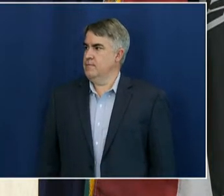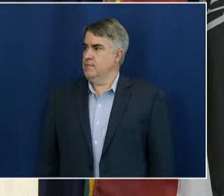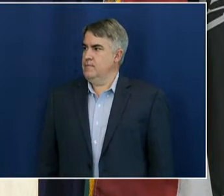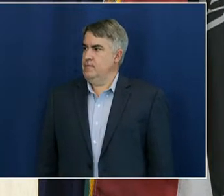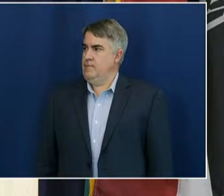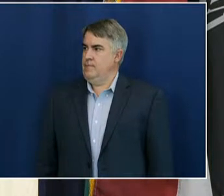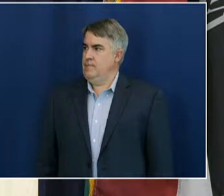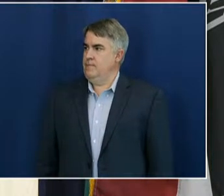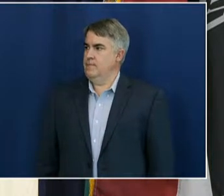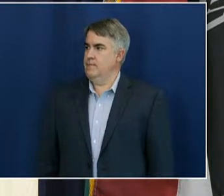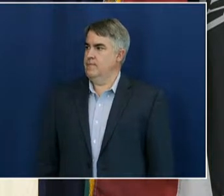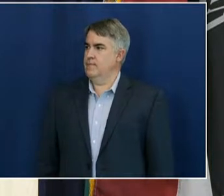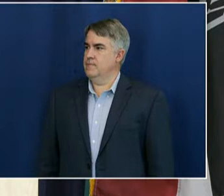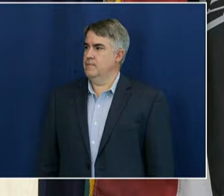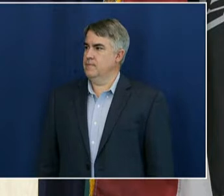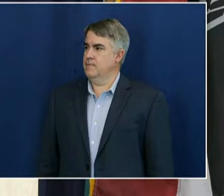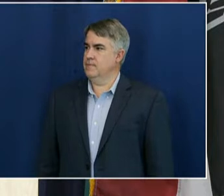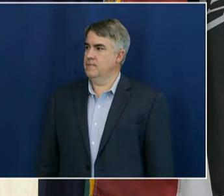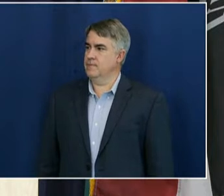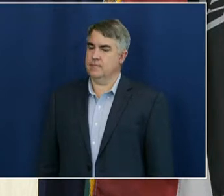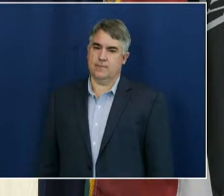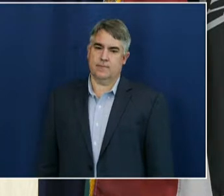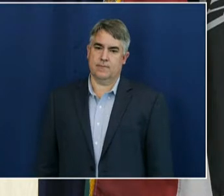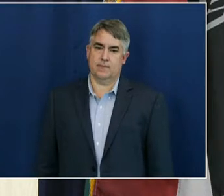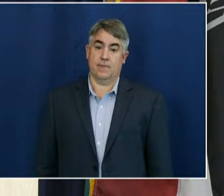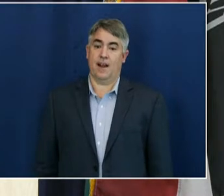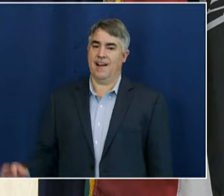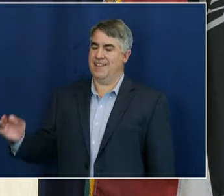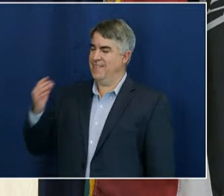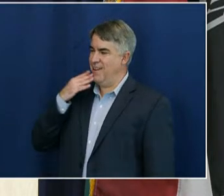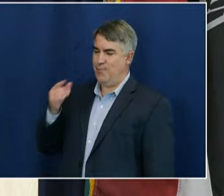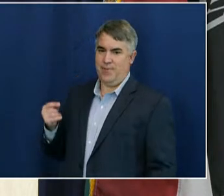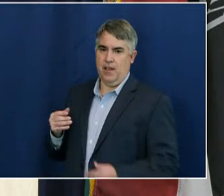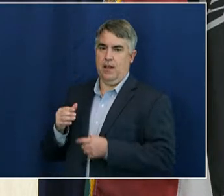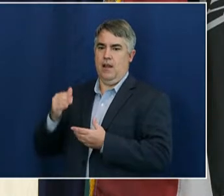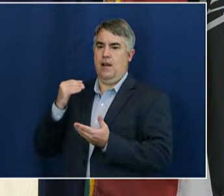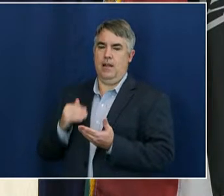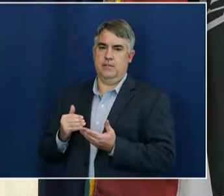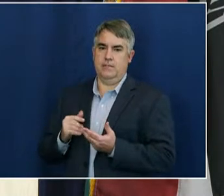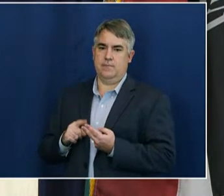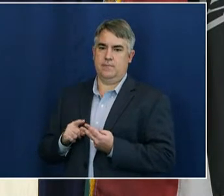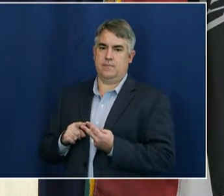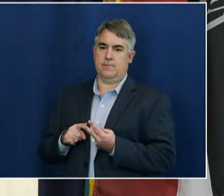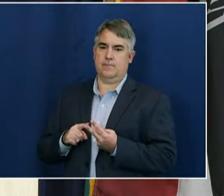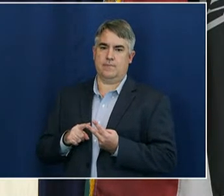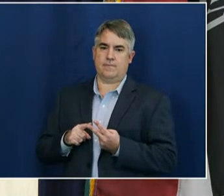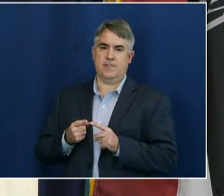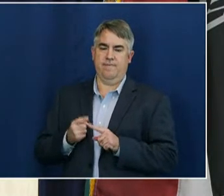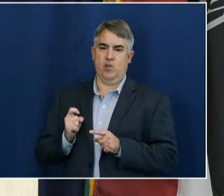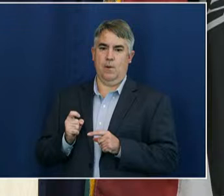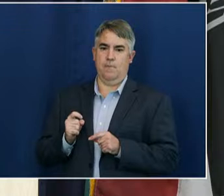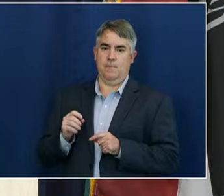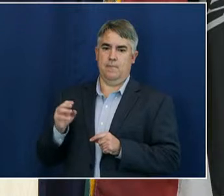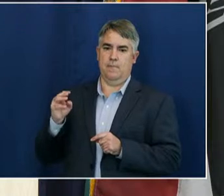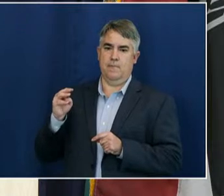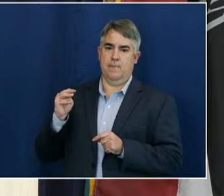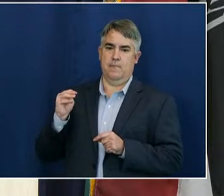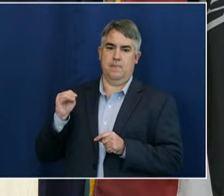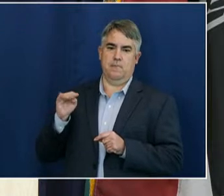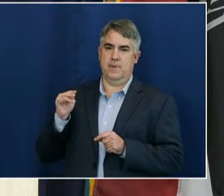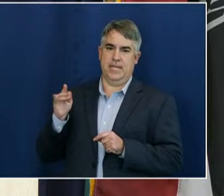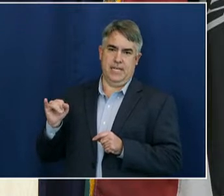Okay, thank you. This question is from Mimi Akala with ABC 10